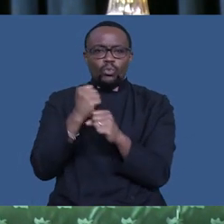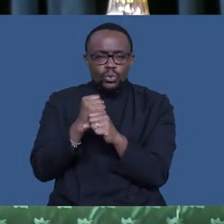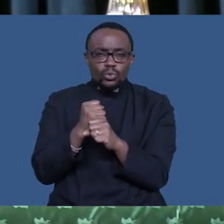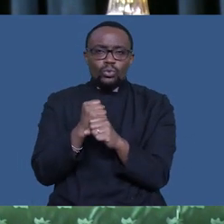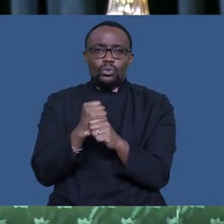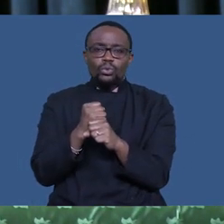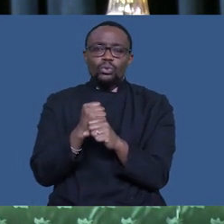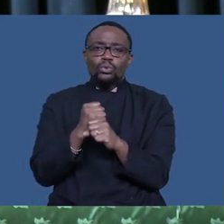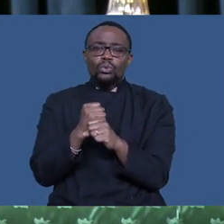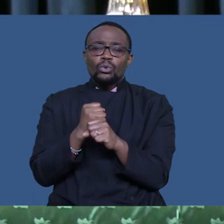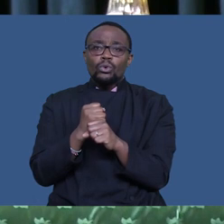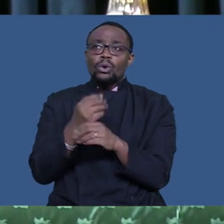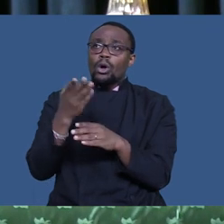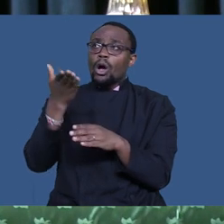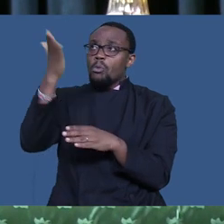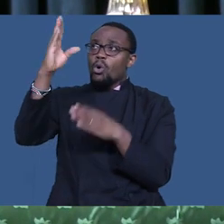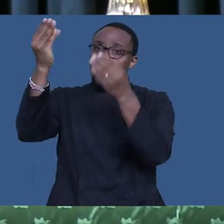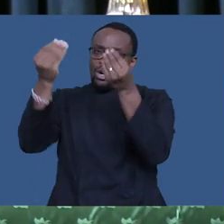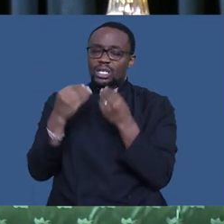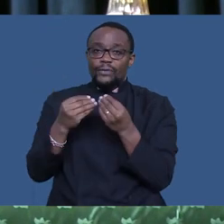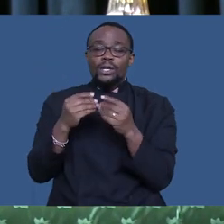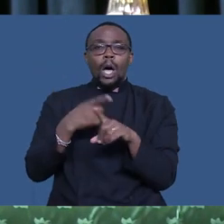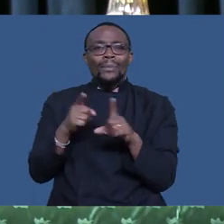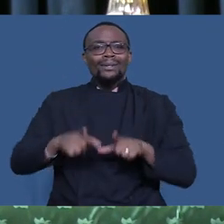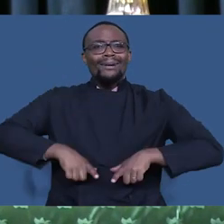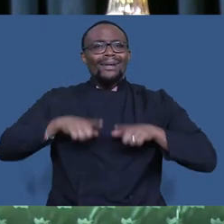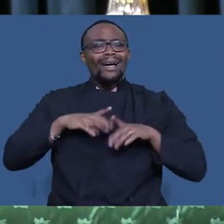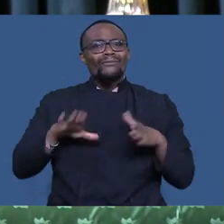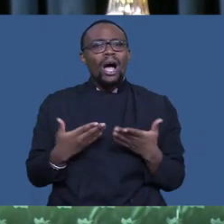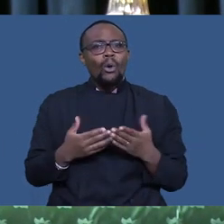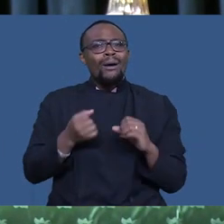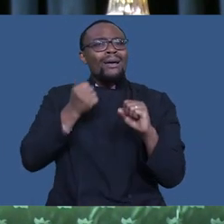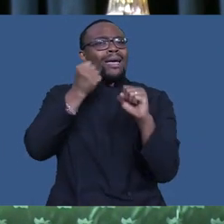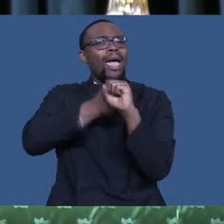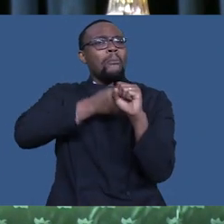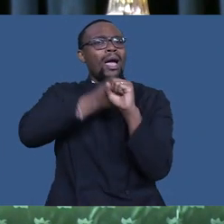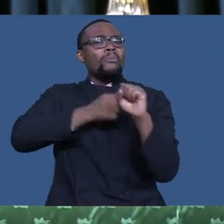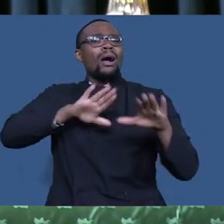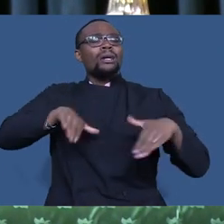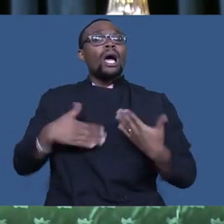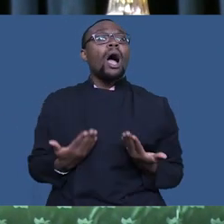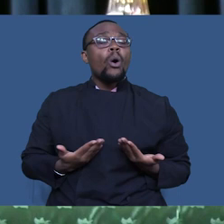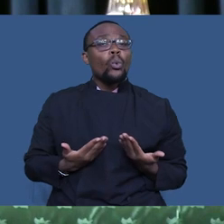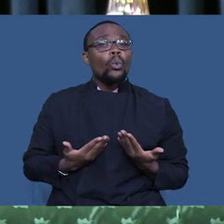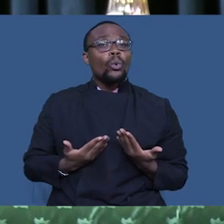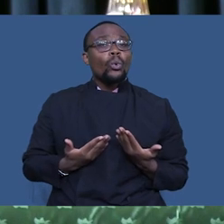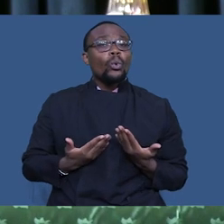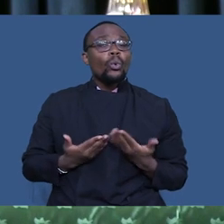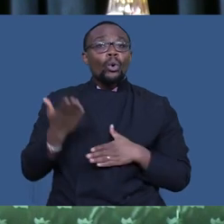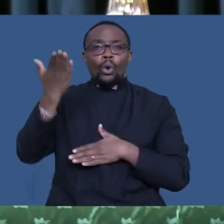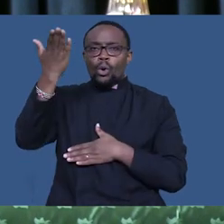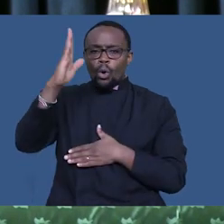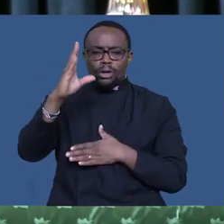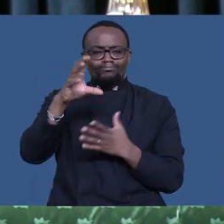God has given us. It's the impact we create where God